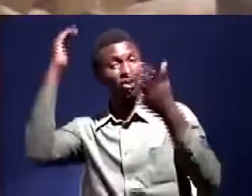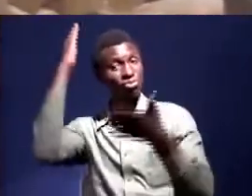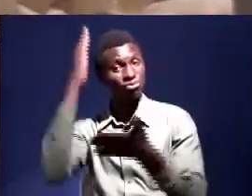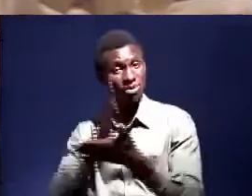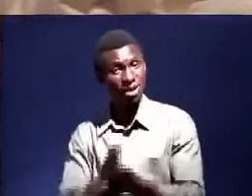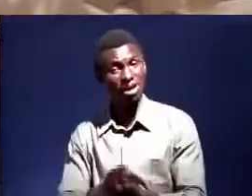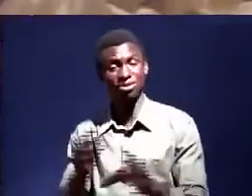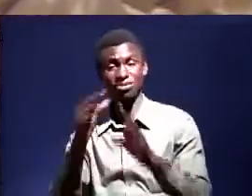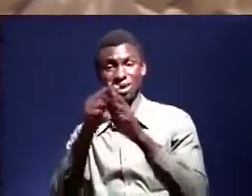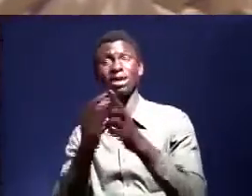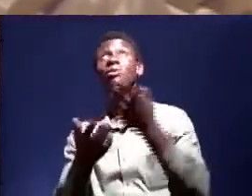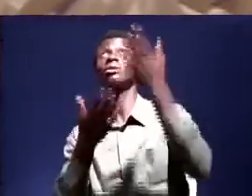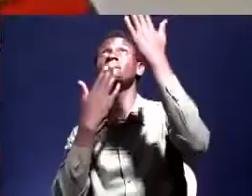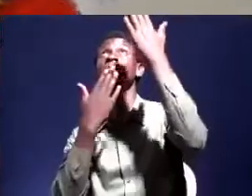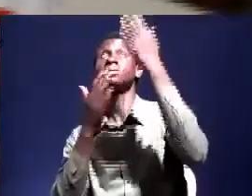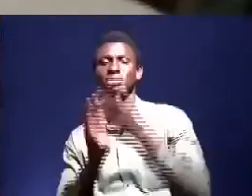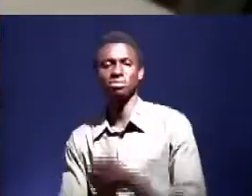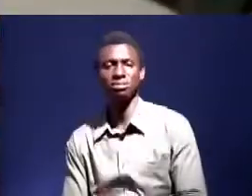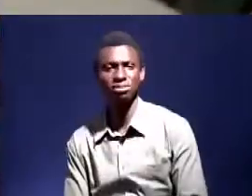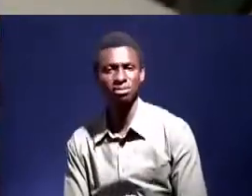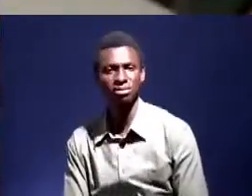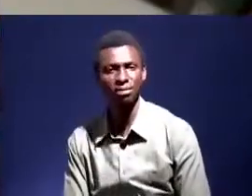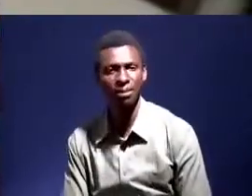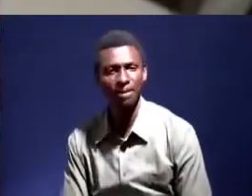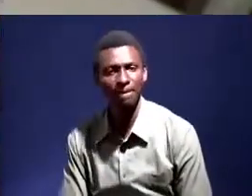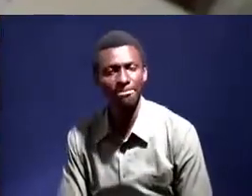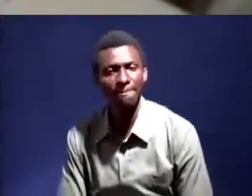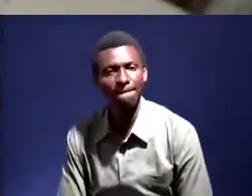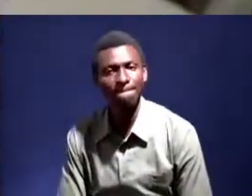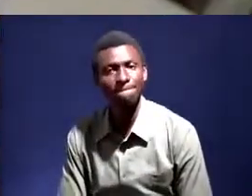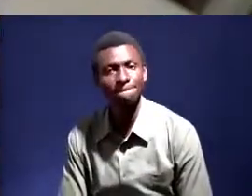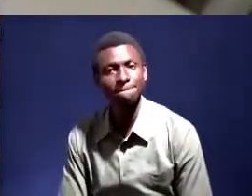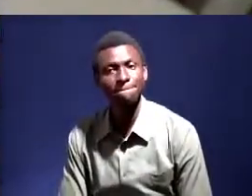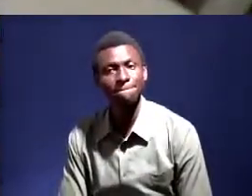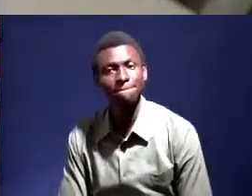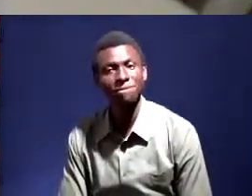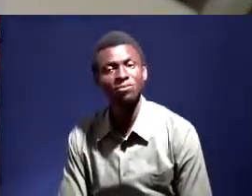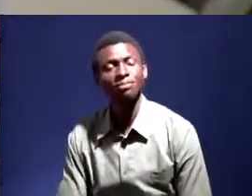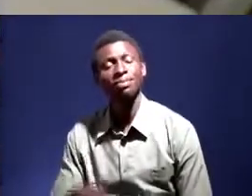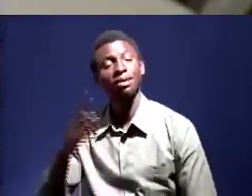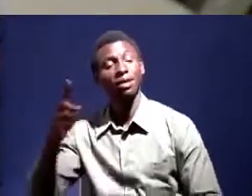They sense that God has a special church on earth today.